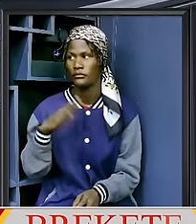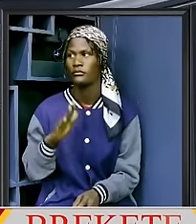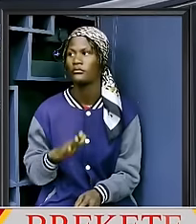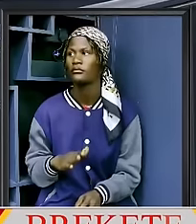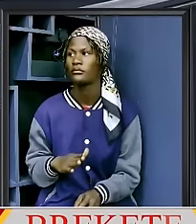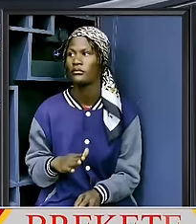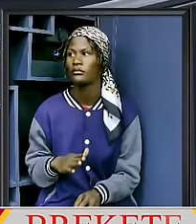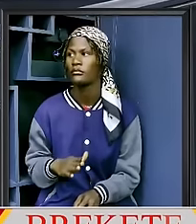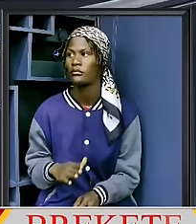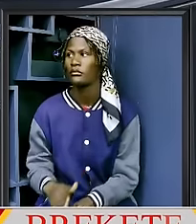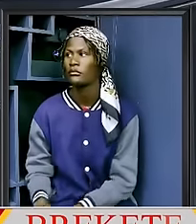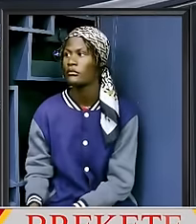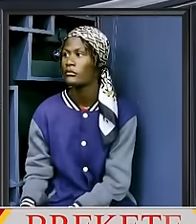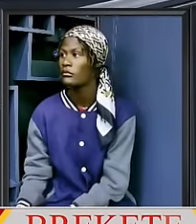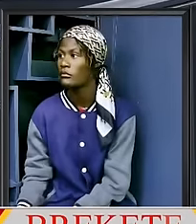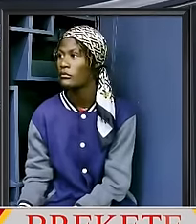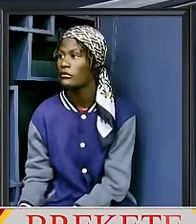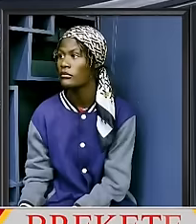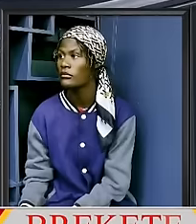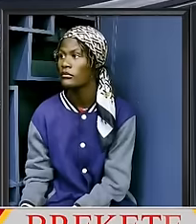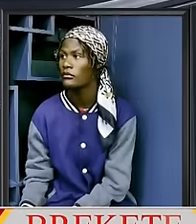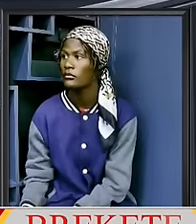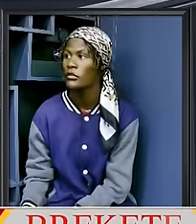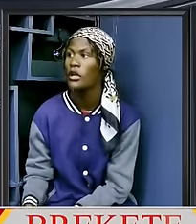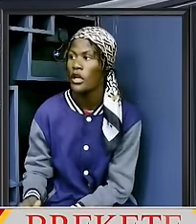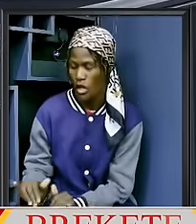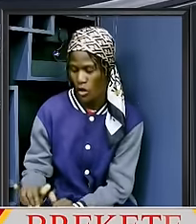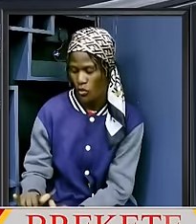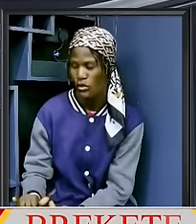It's on. Abi?